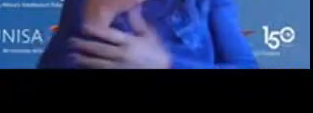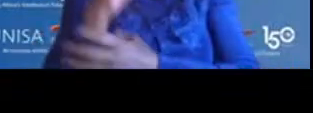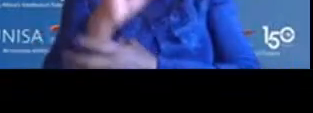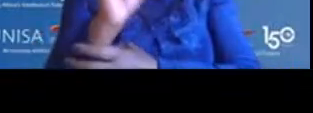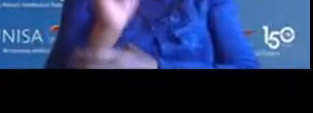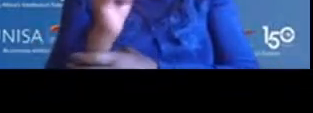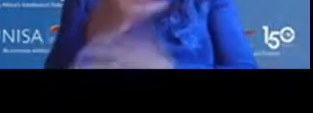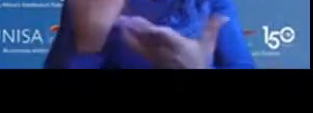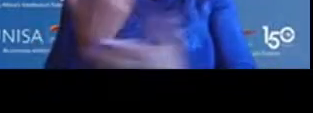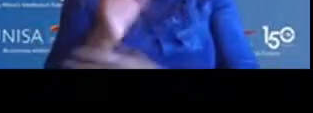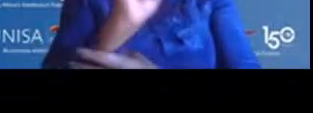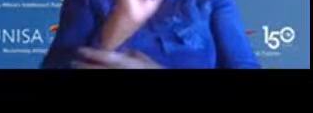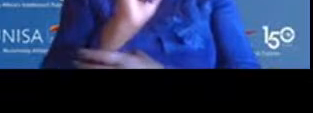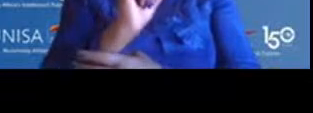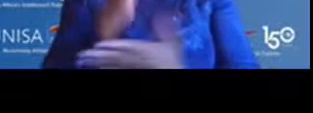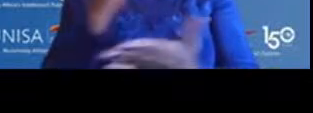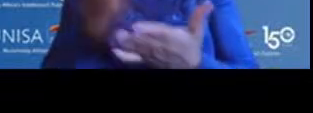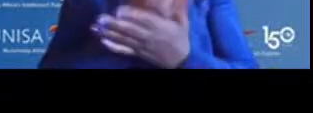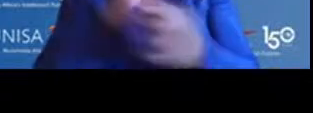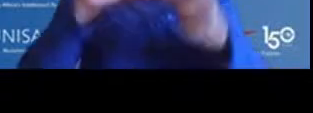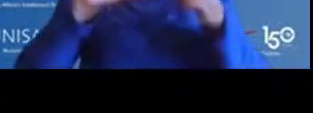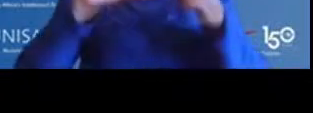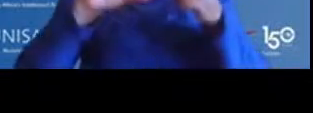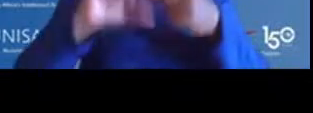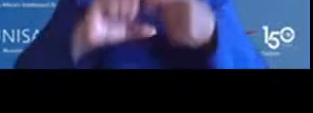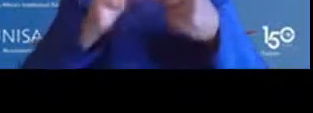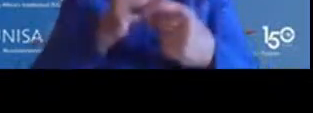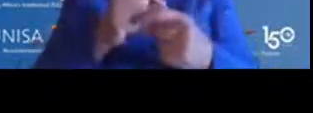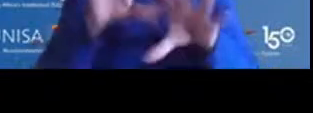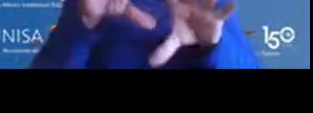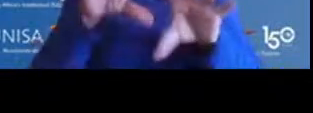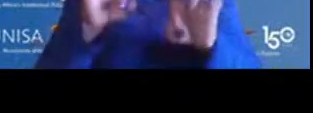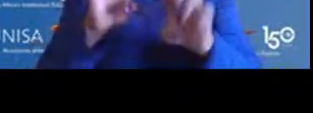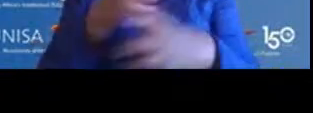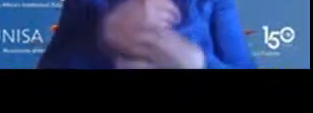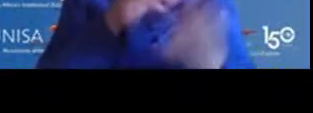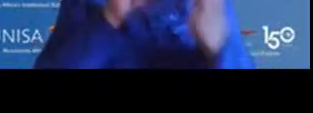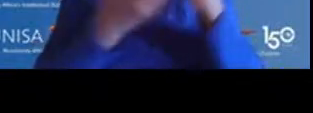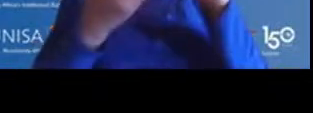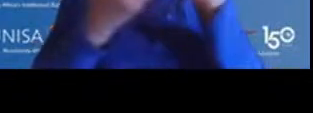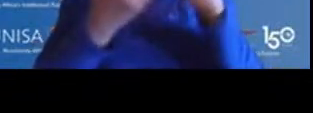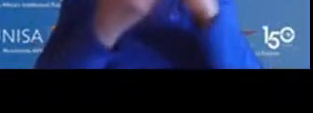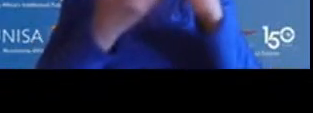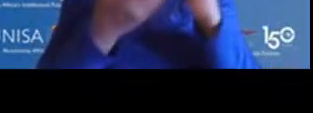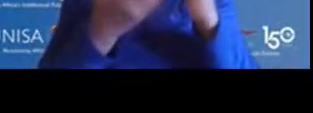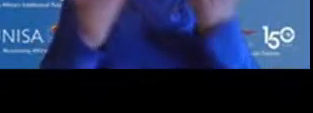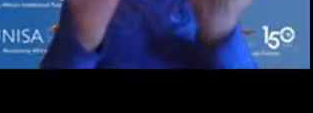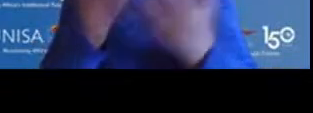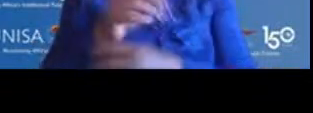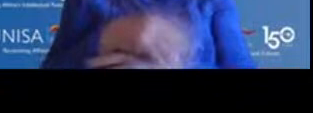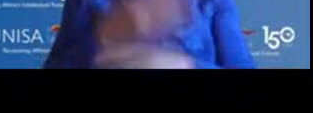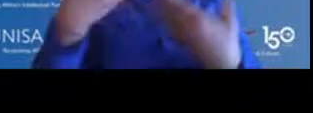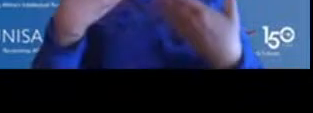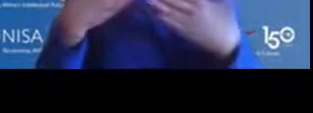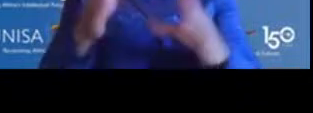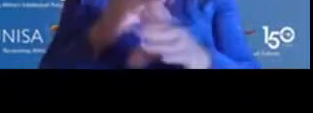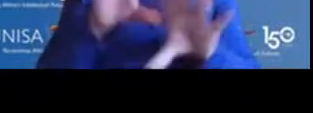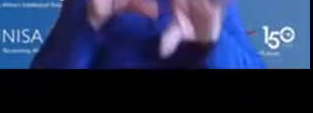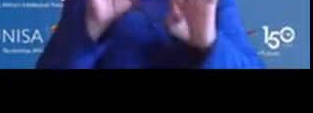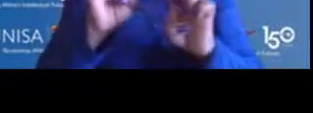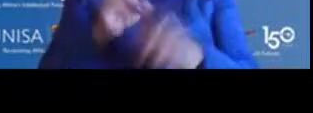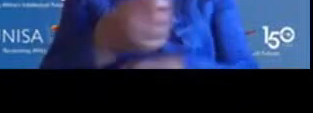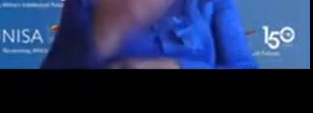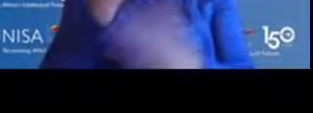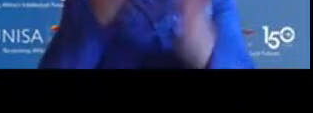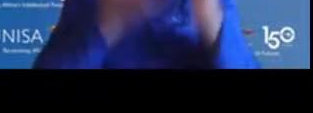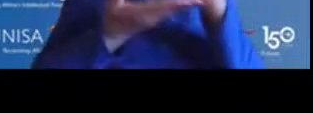is your take-home exams. Okay, so again, we're going to click on this icon. It's going to open the exam. So now you're going